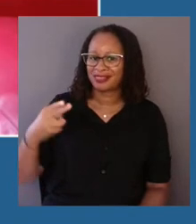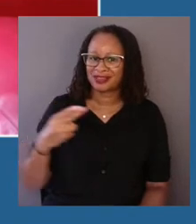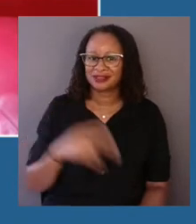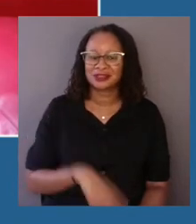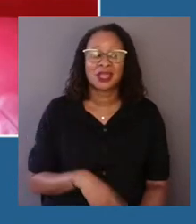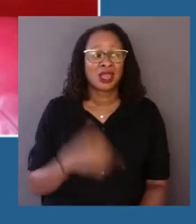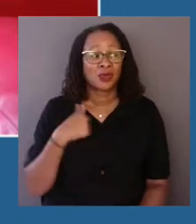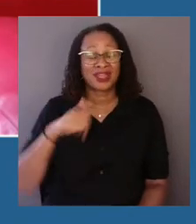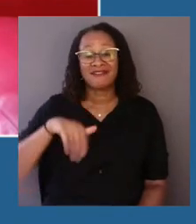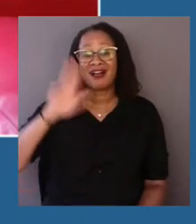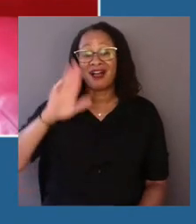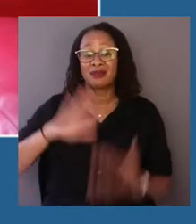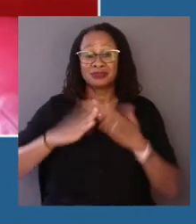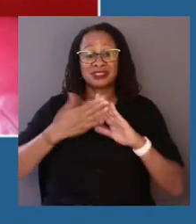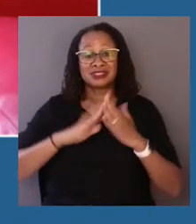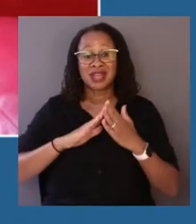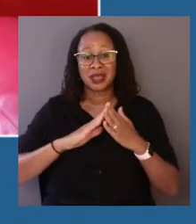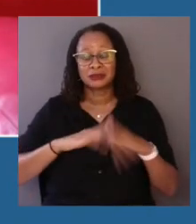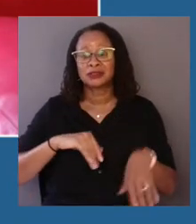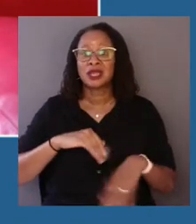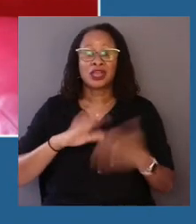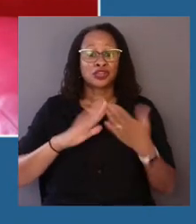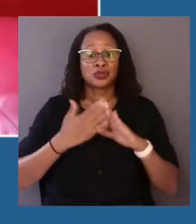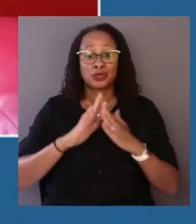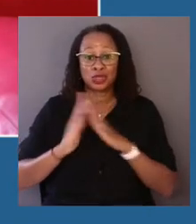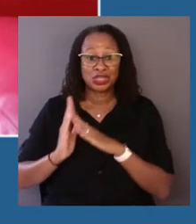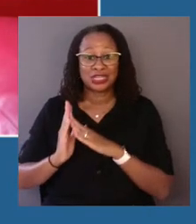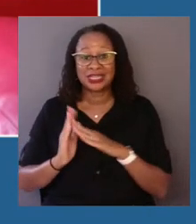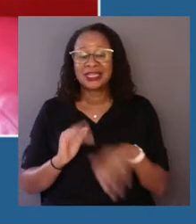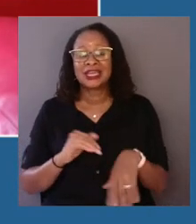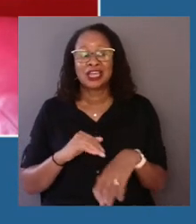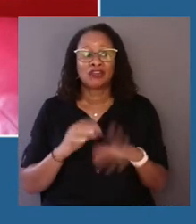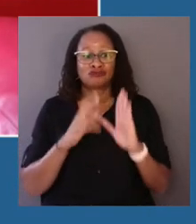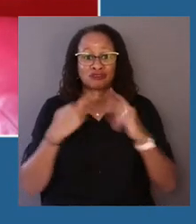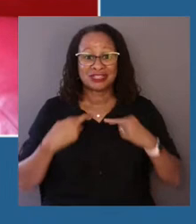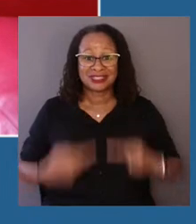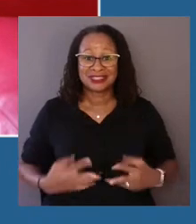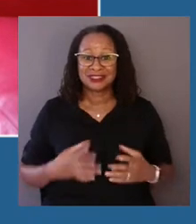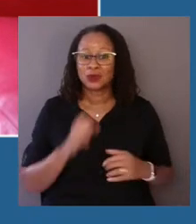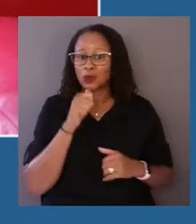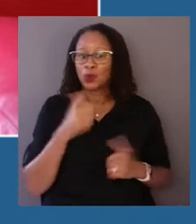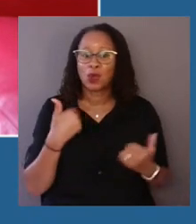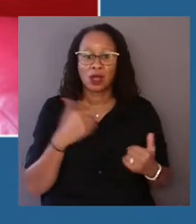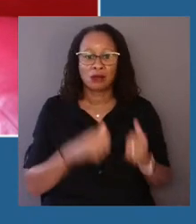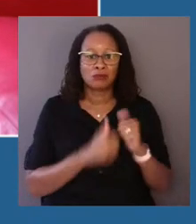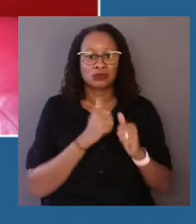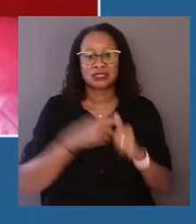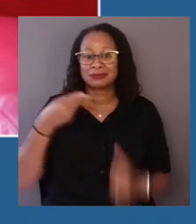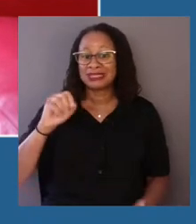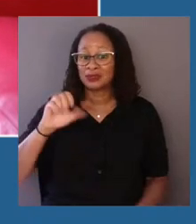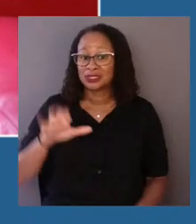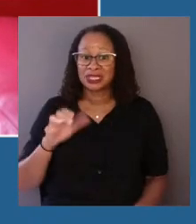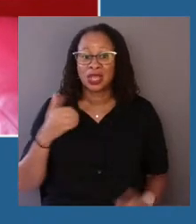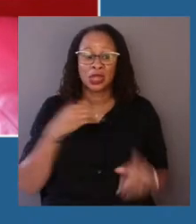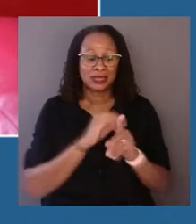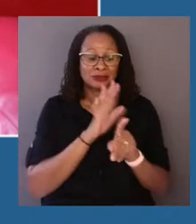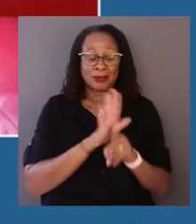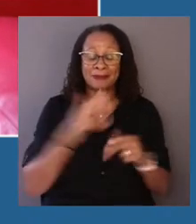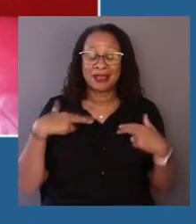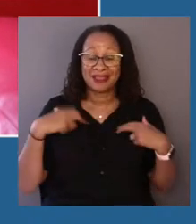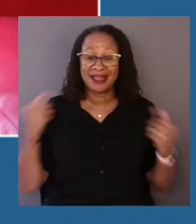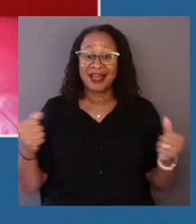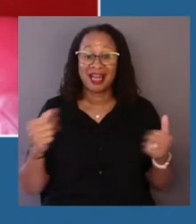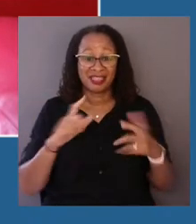residents, mostly people of color, who are impacted by health disparities, disproportionate